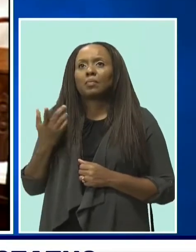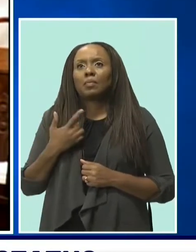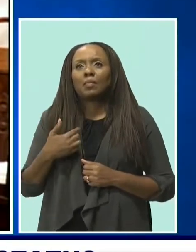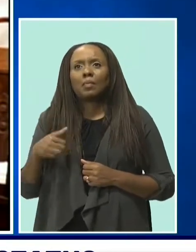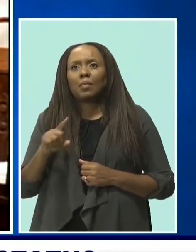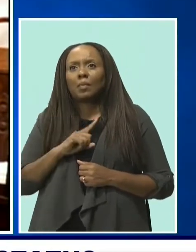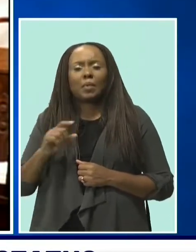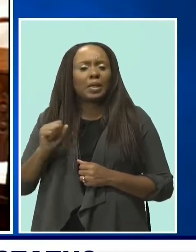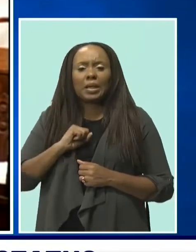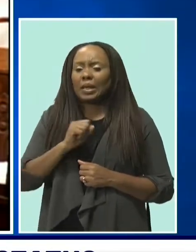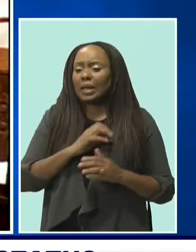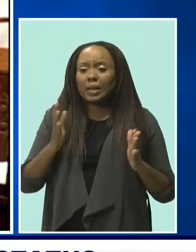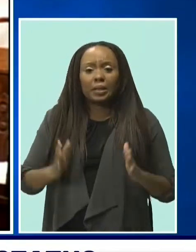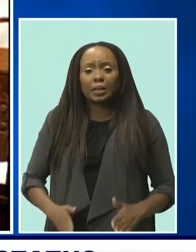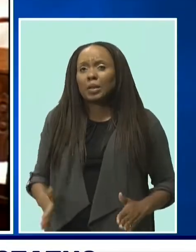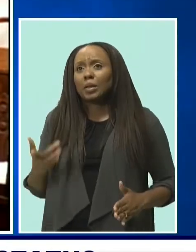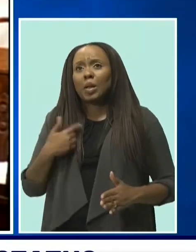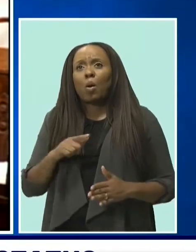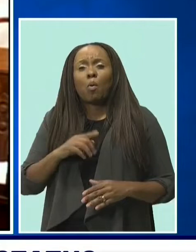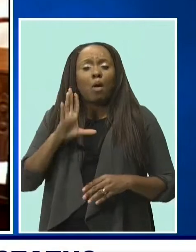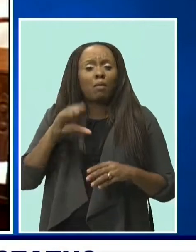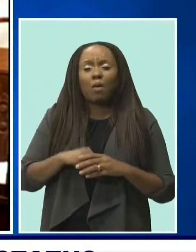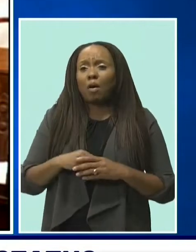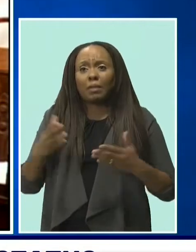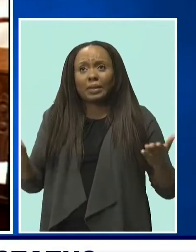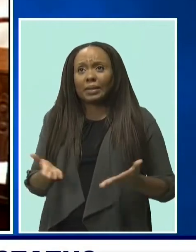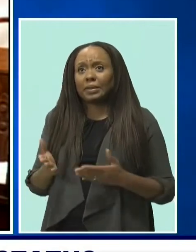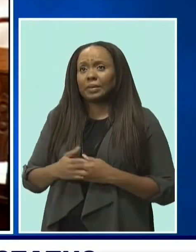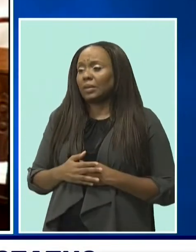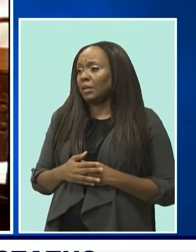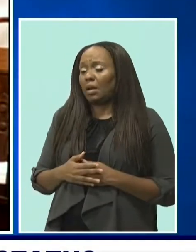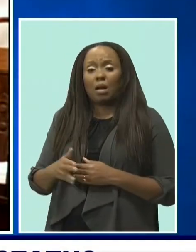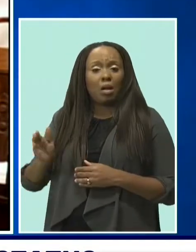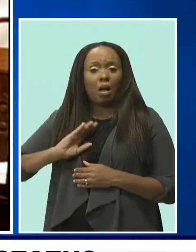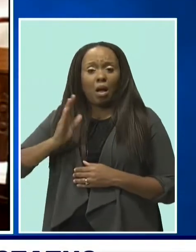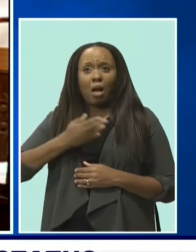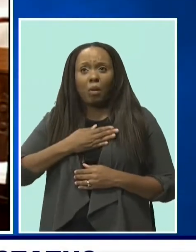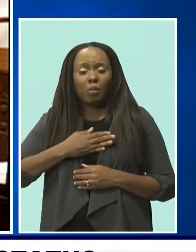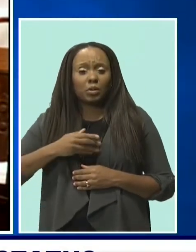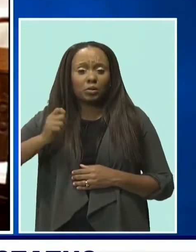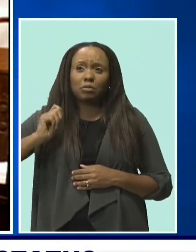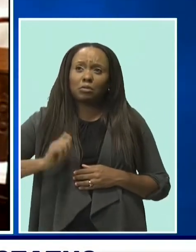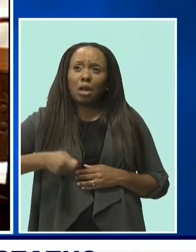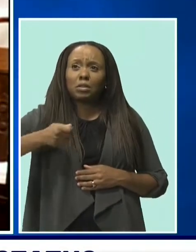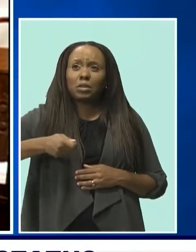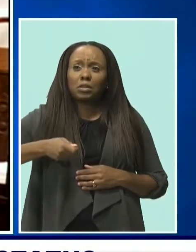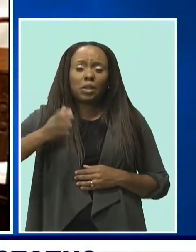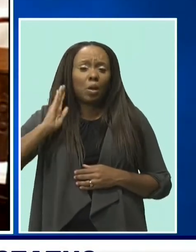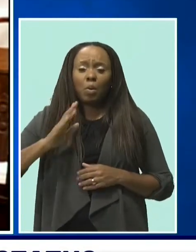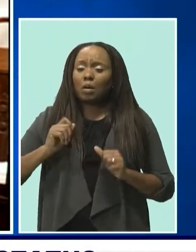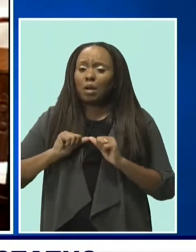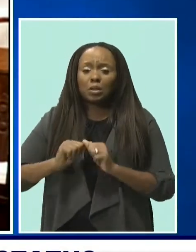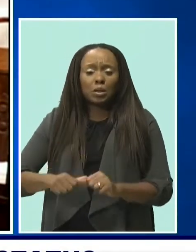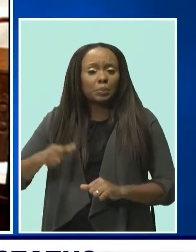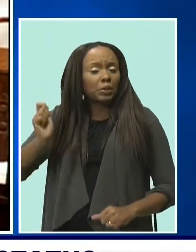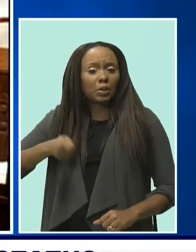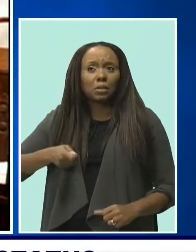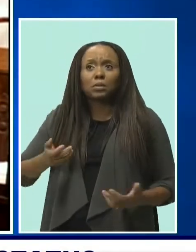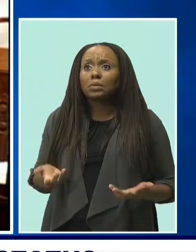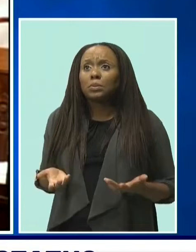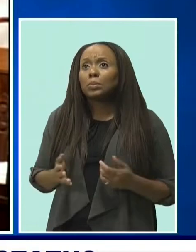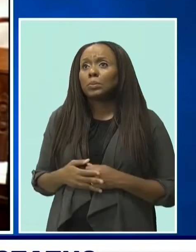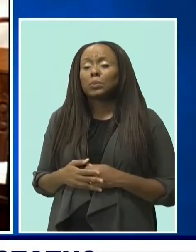senators as part of this honorable house. The judges, sir, at all levels will remain judges.